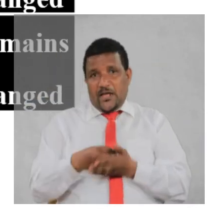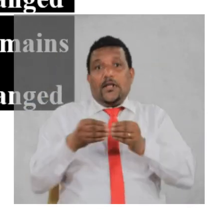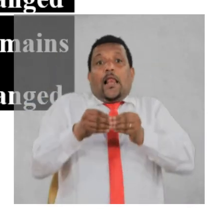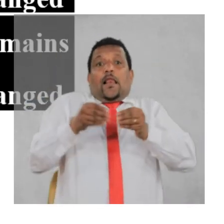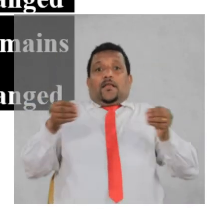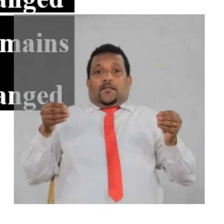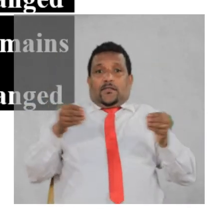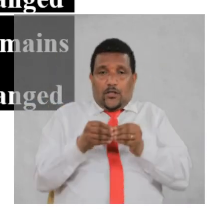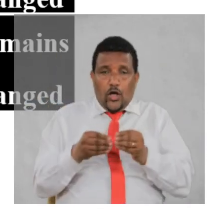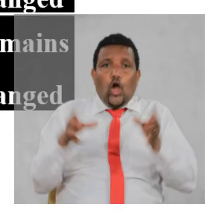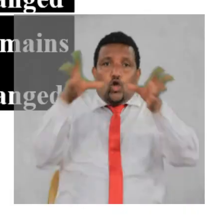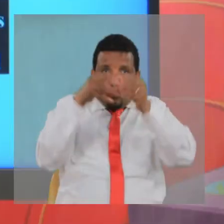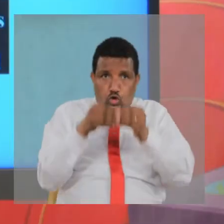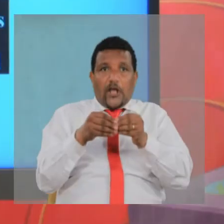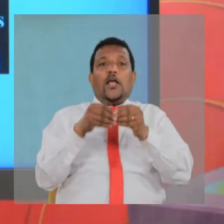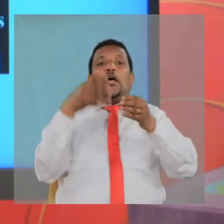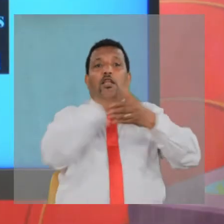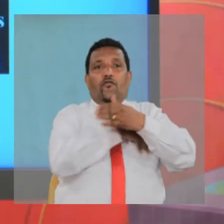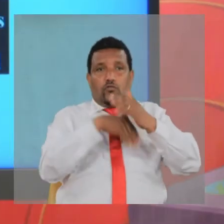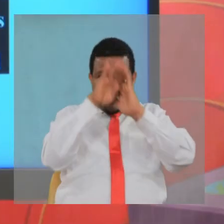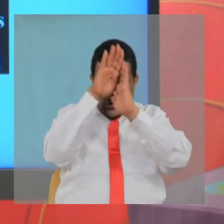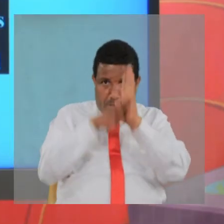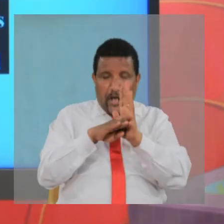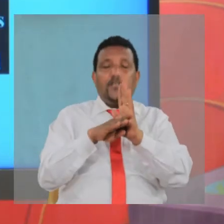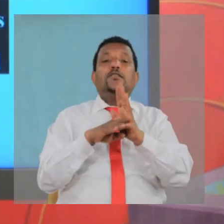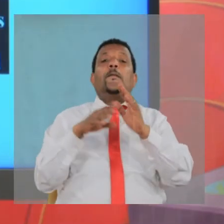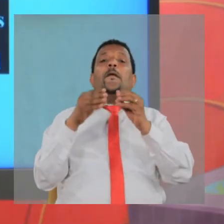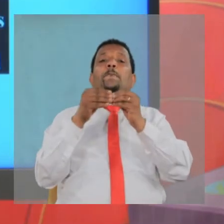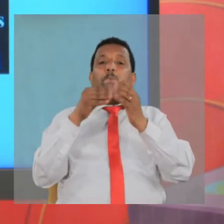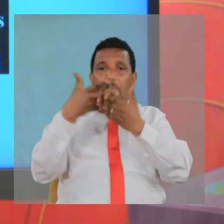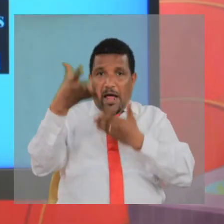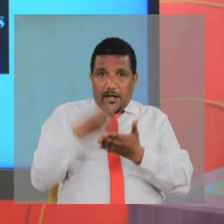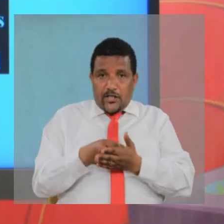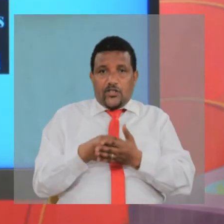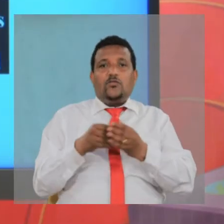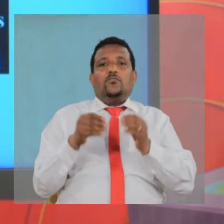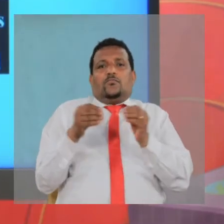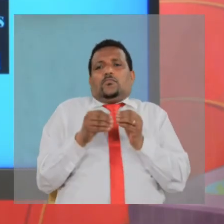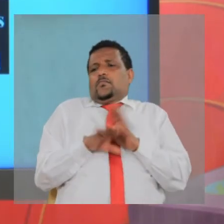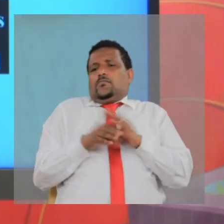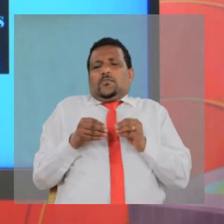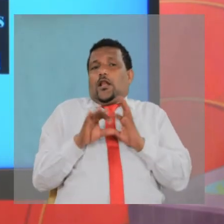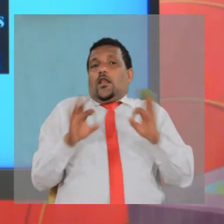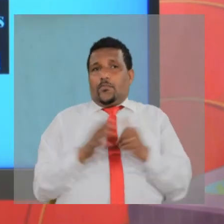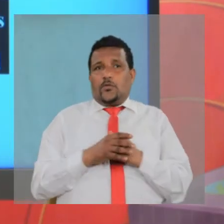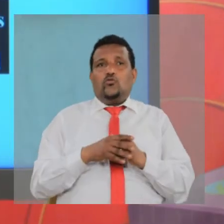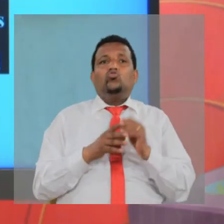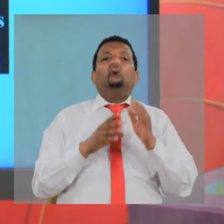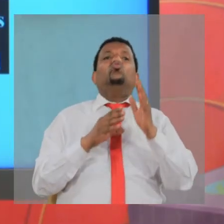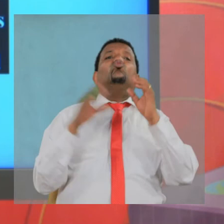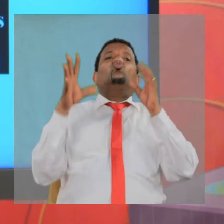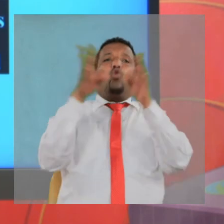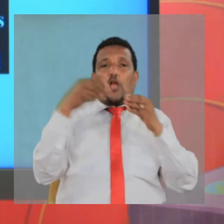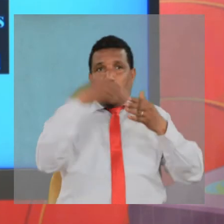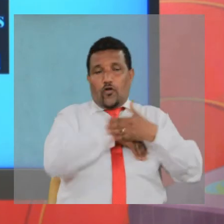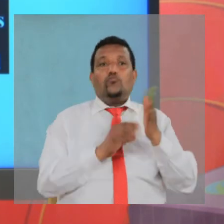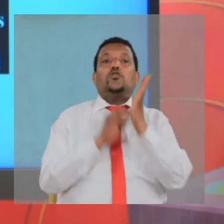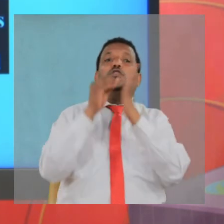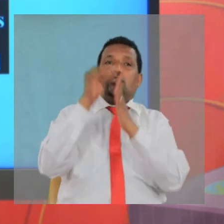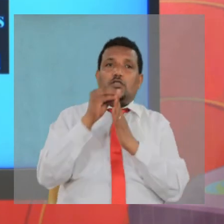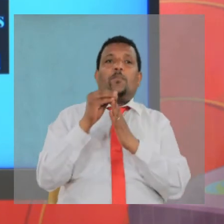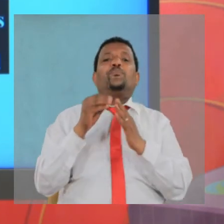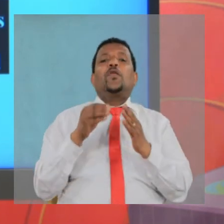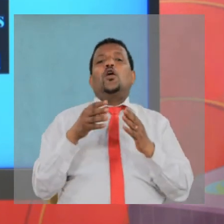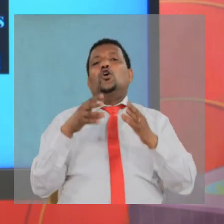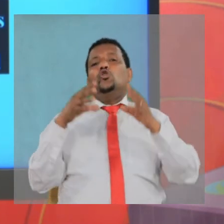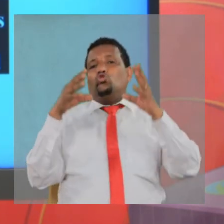elastic, total revenue will decline. If the buyer is inelastic, total revenue will increase. And if the buyer is unit elastic,